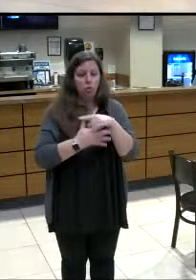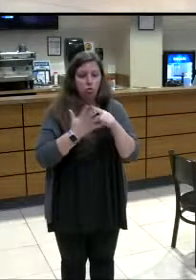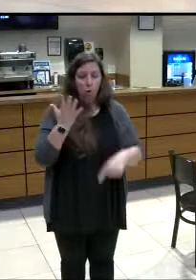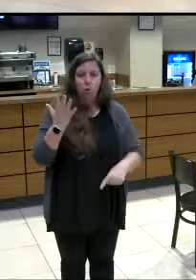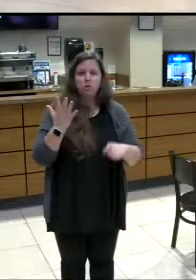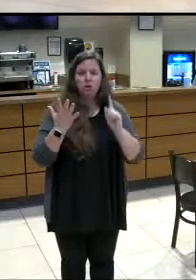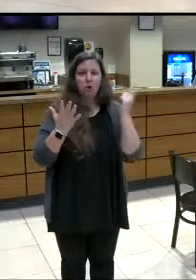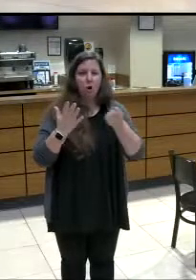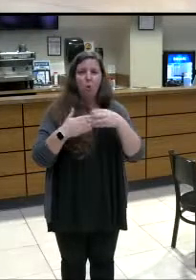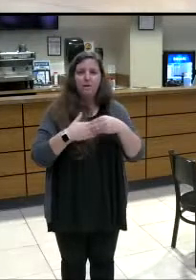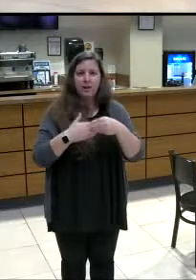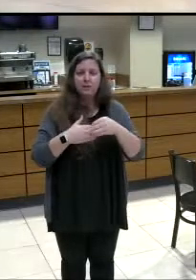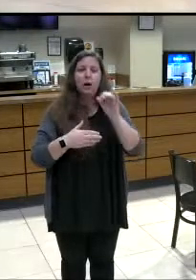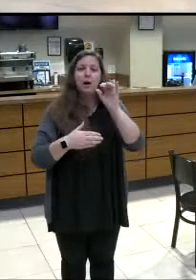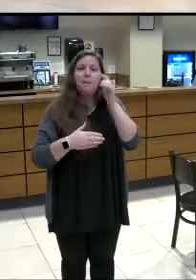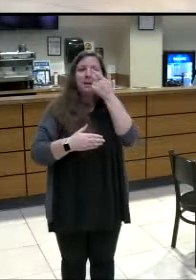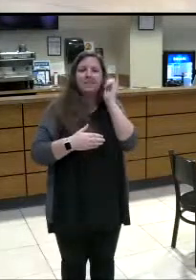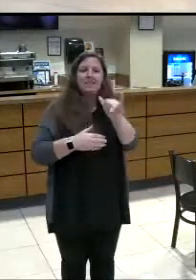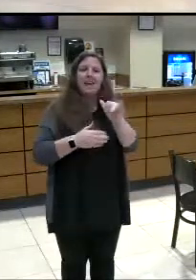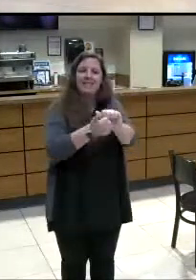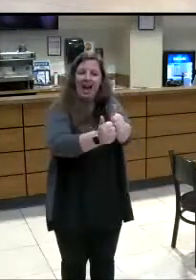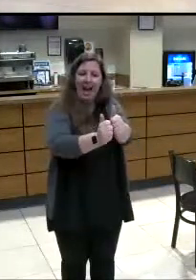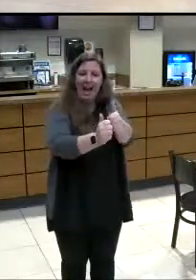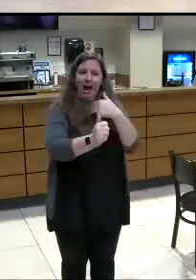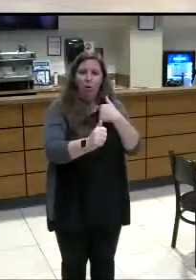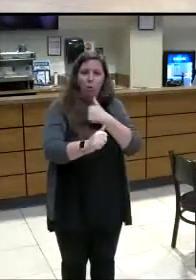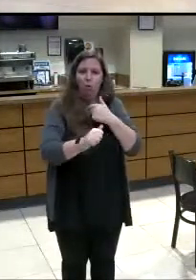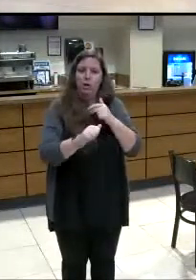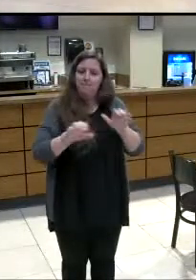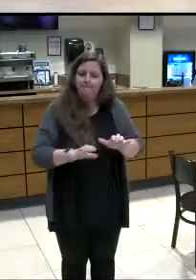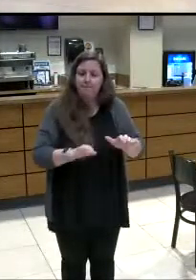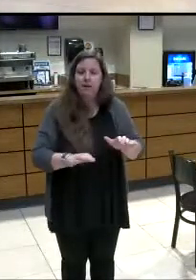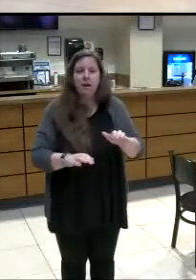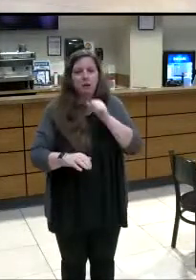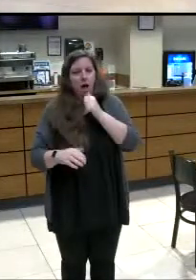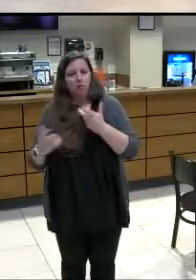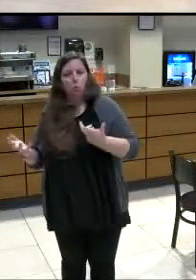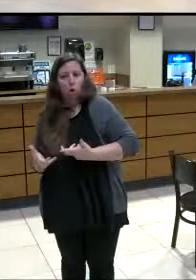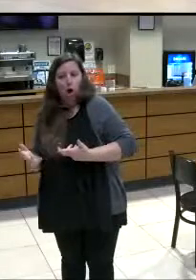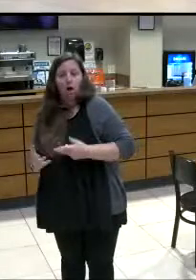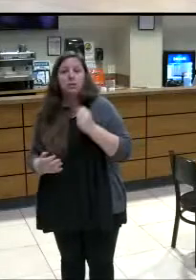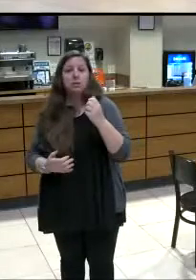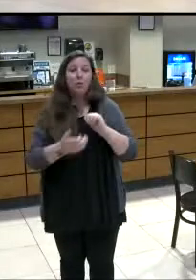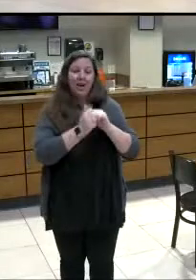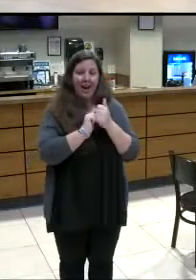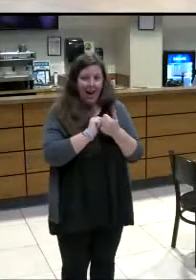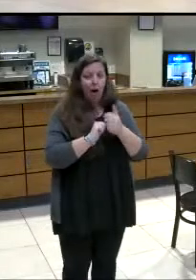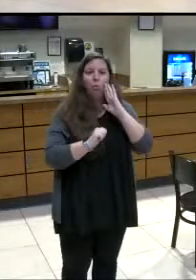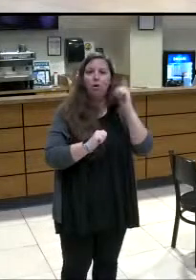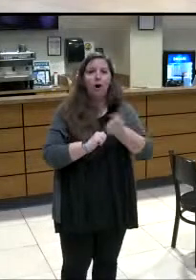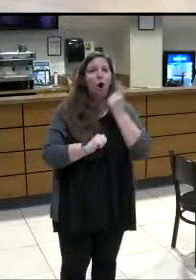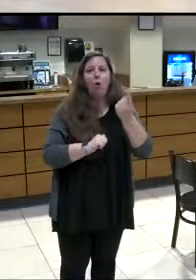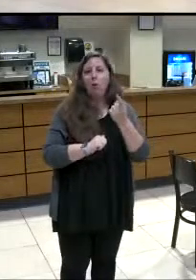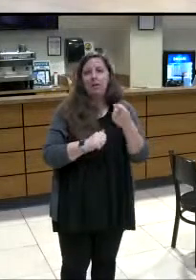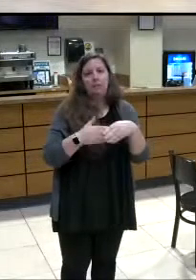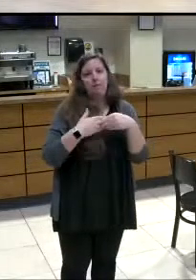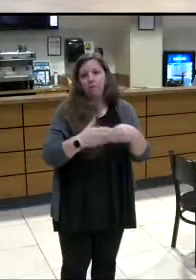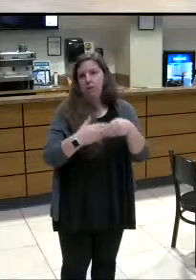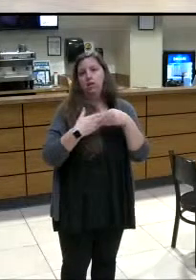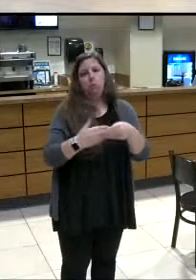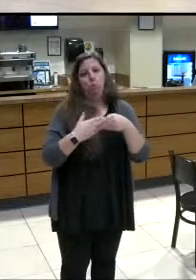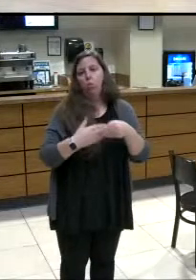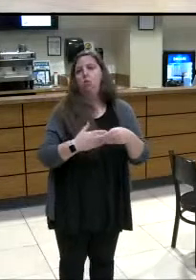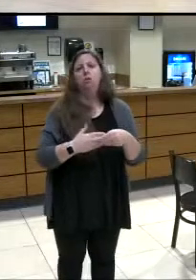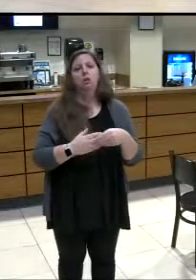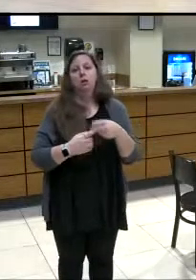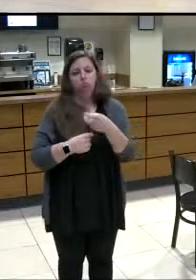we do the work versus the what it is we're trying to accomplish. Right. So the how is always going to be fluid. Yeah. And the